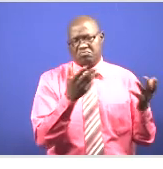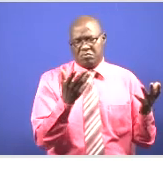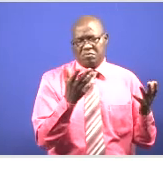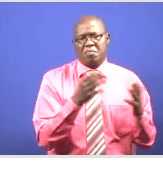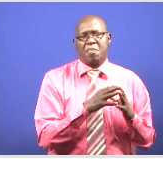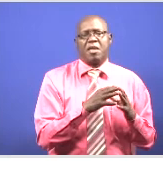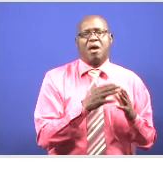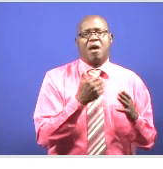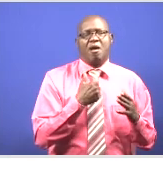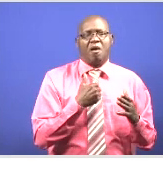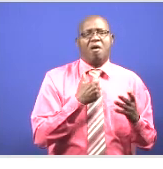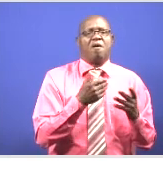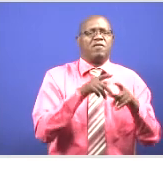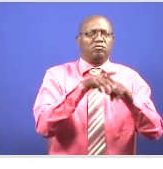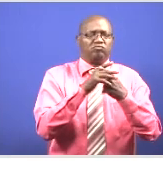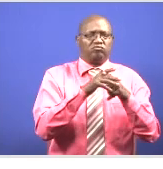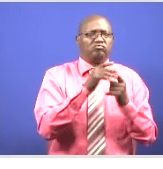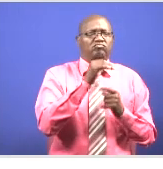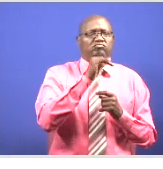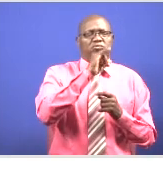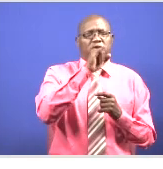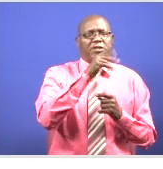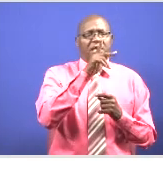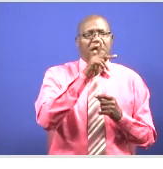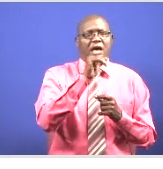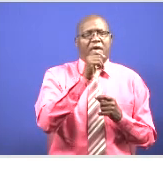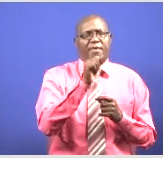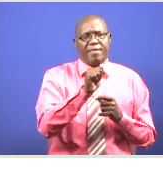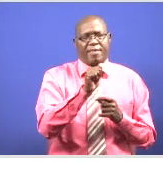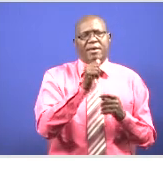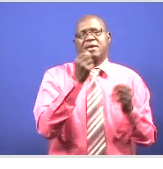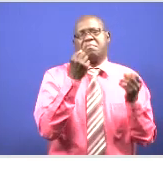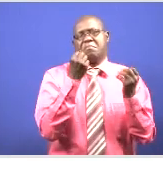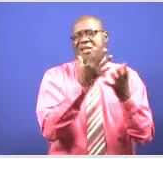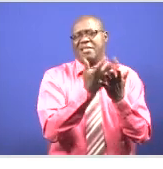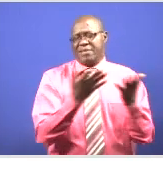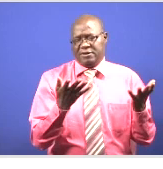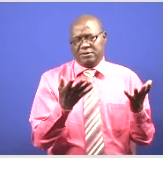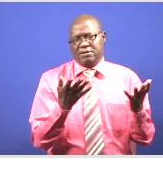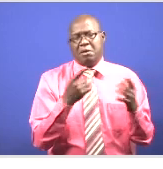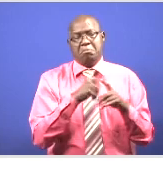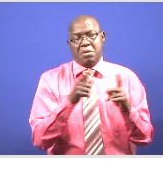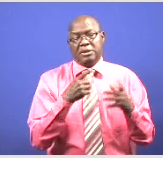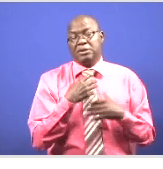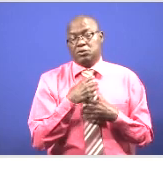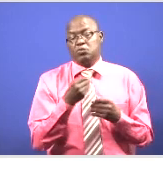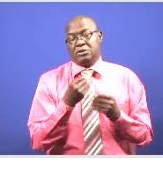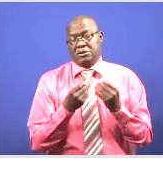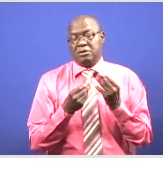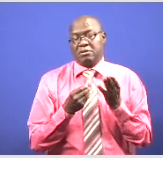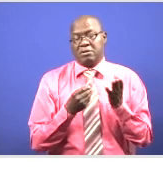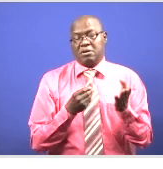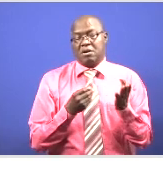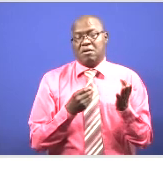He renovated the JKIA and so many things, you know. But interestingly,